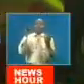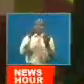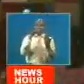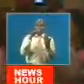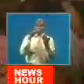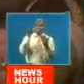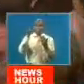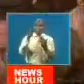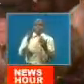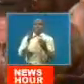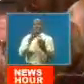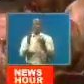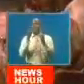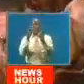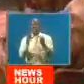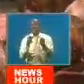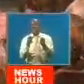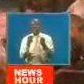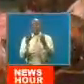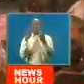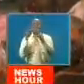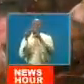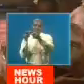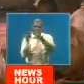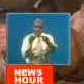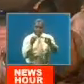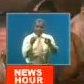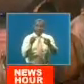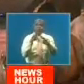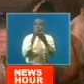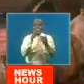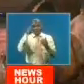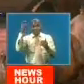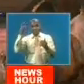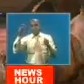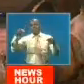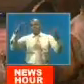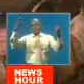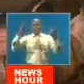greatest gift we can give you is to see us succeed and become what you dreamed of. Thank you.